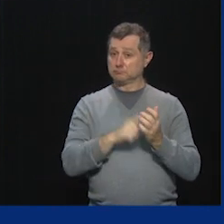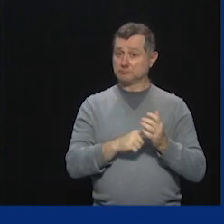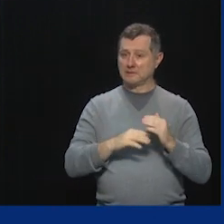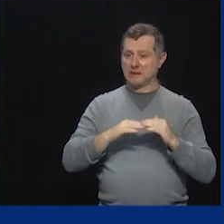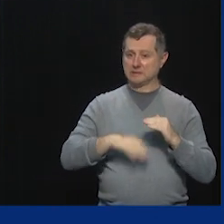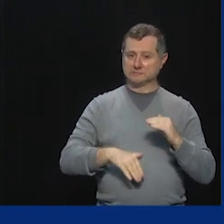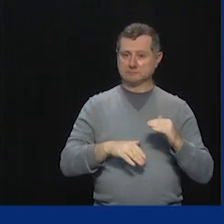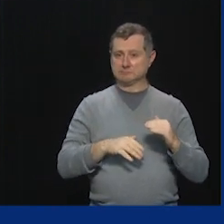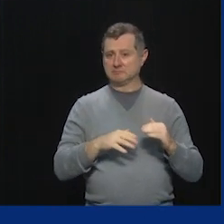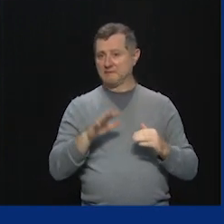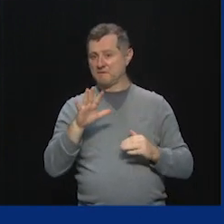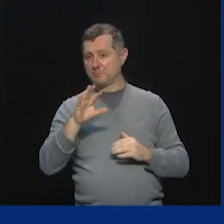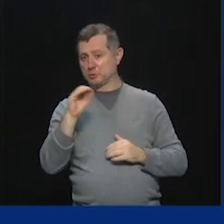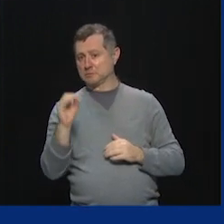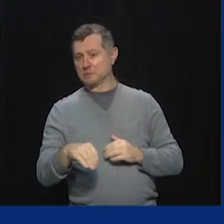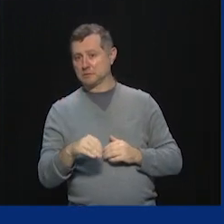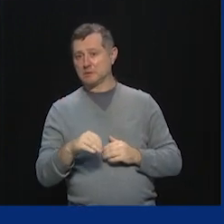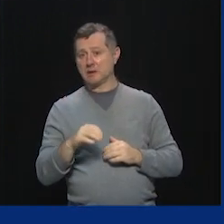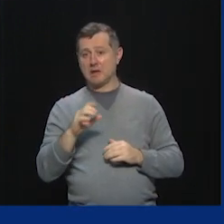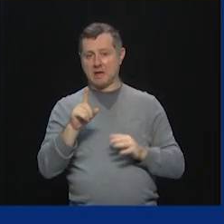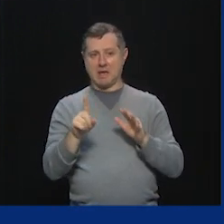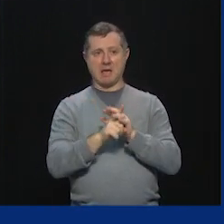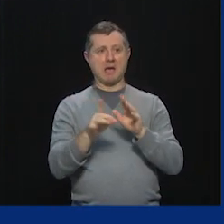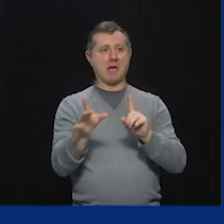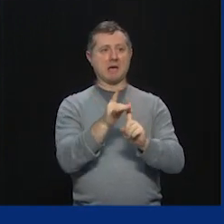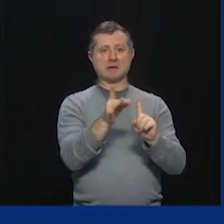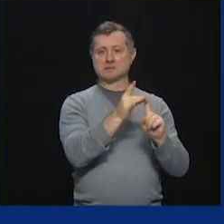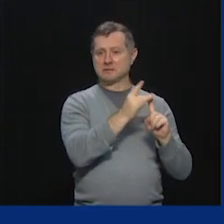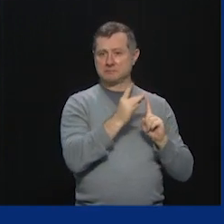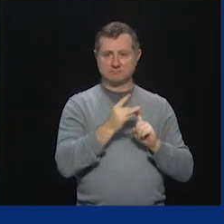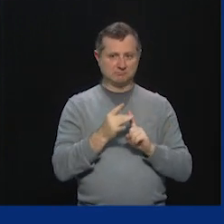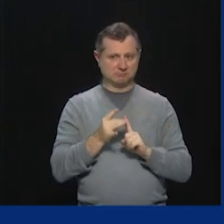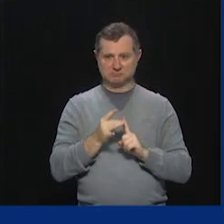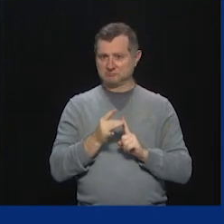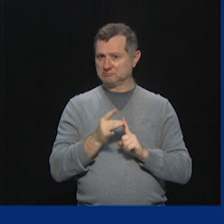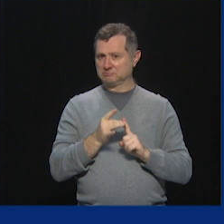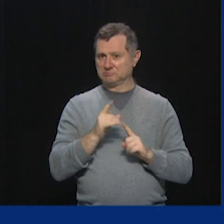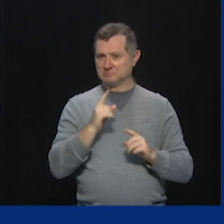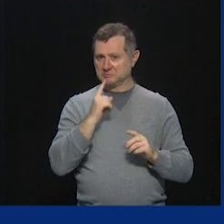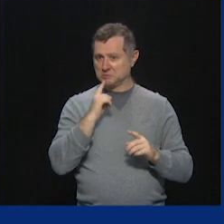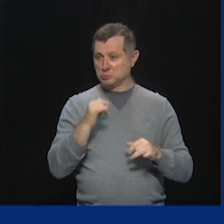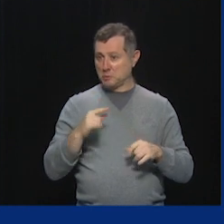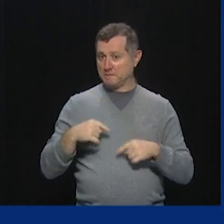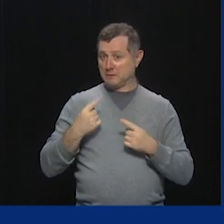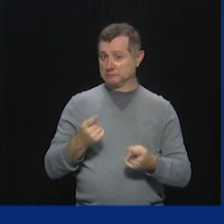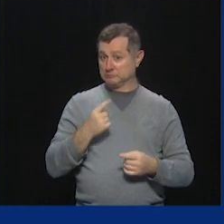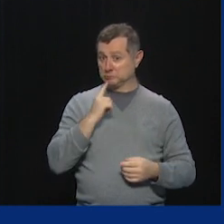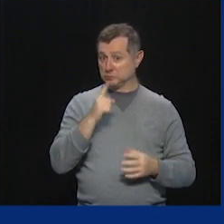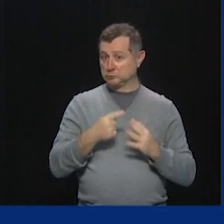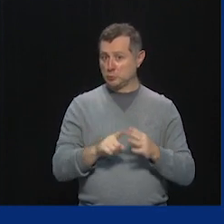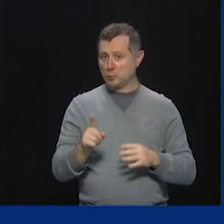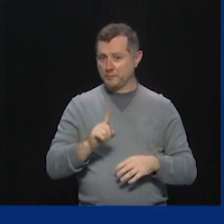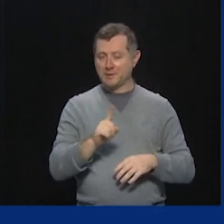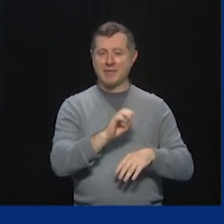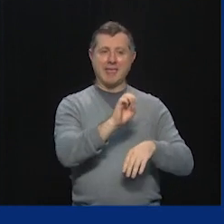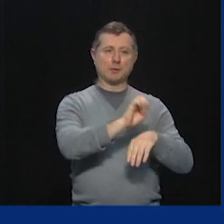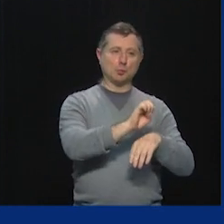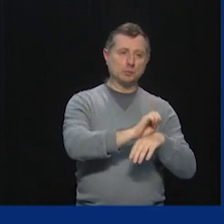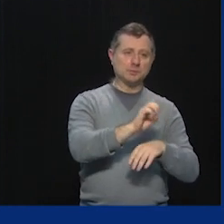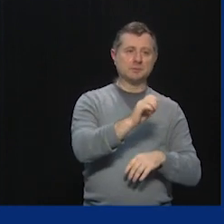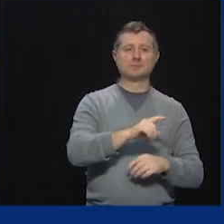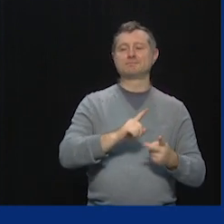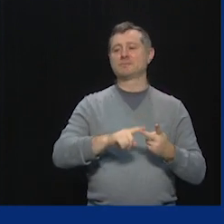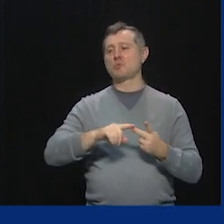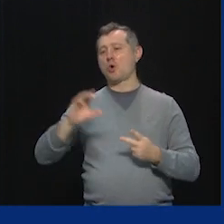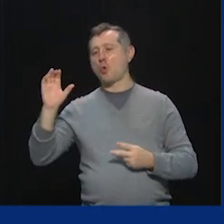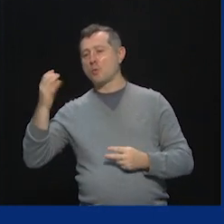far. We know it originated in Ecuador and Colombia. And the federal guidelines, which we were in constant contact with the CDC,